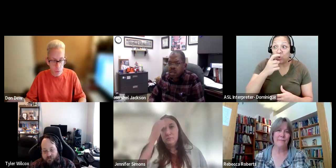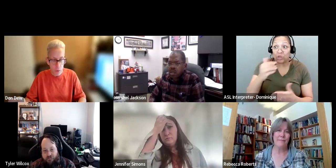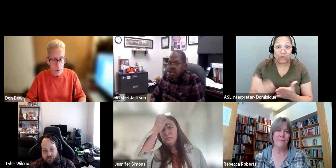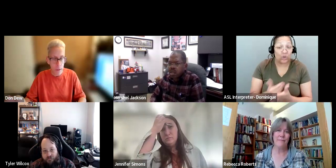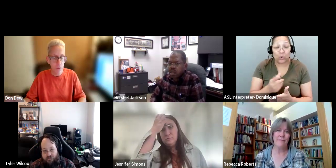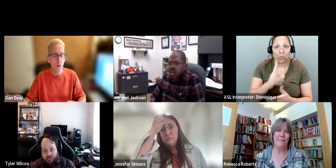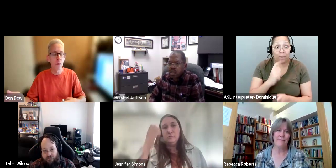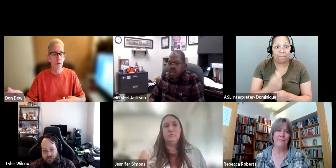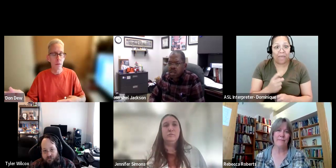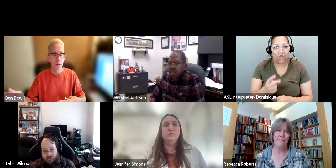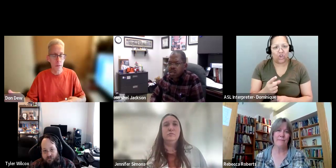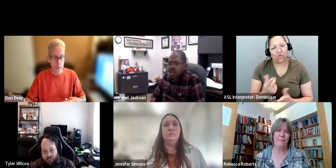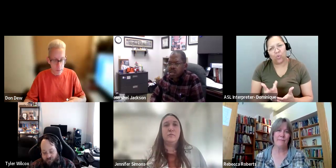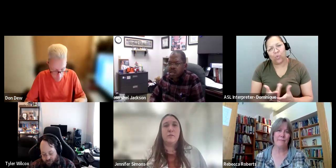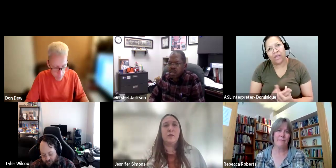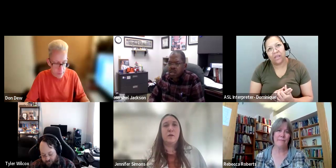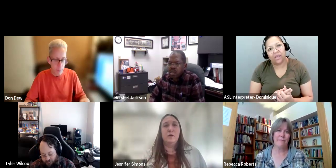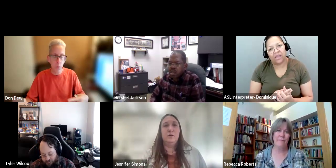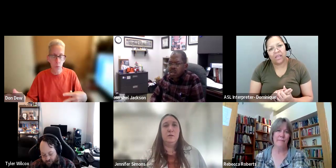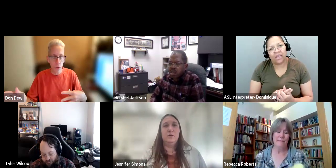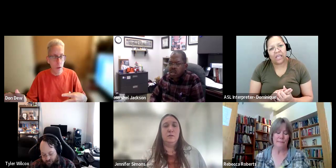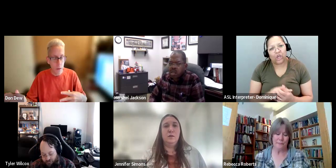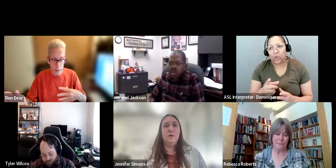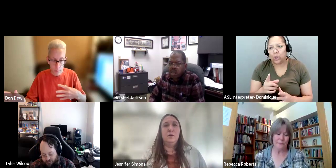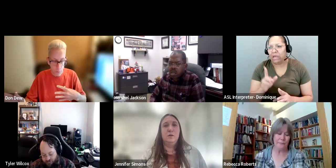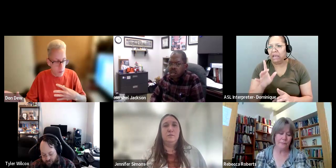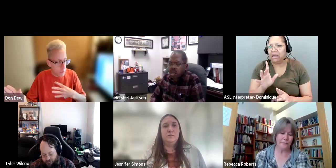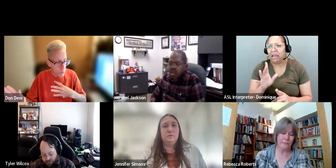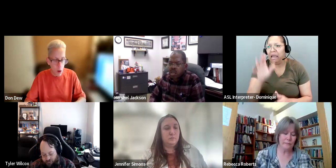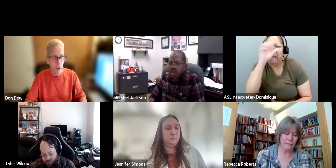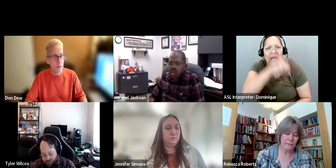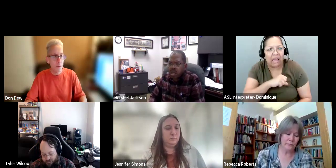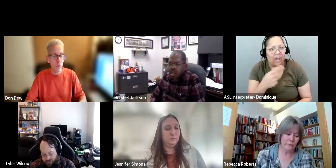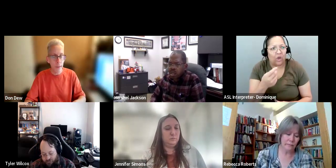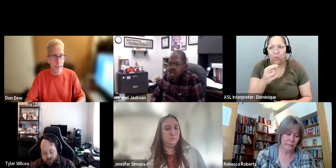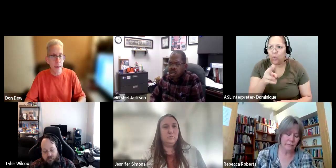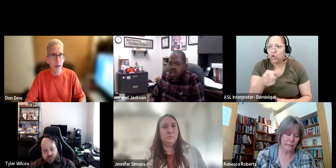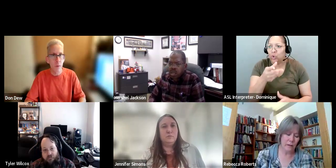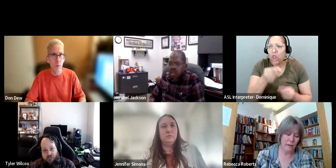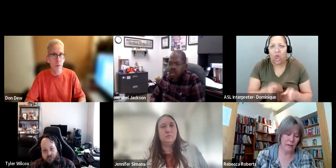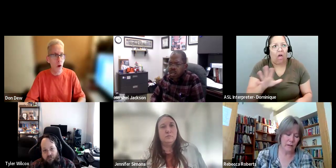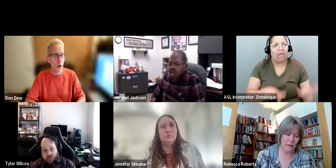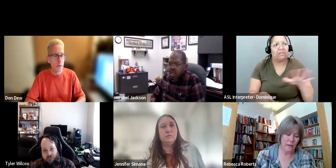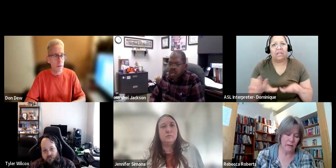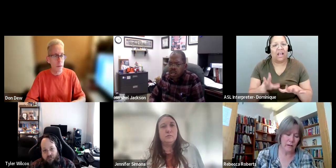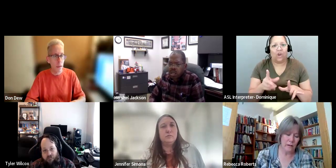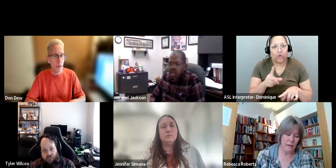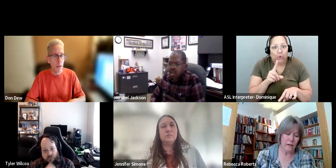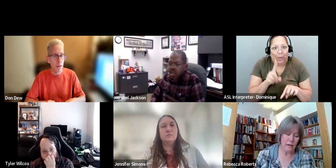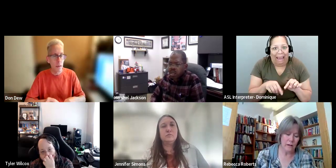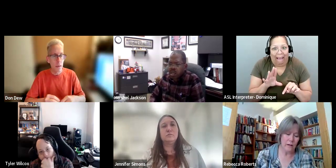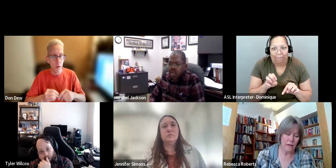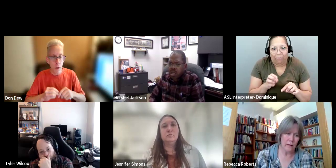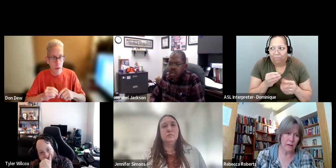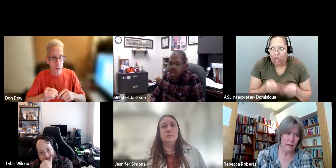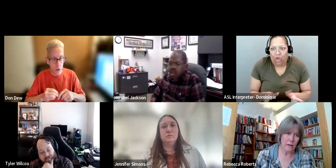make you either skip a step, or you're gonna like be lost, and we can't have people be lost